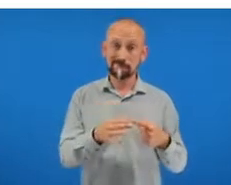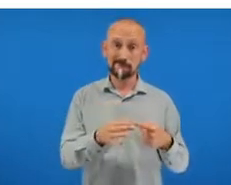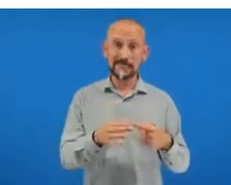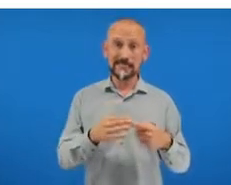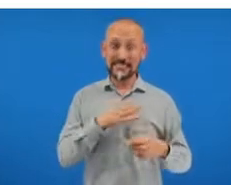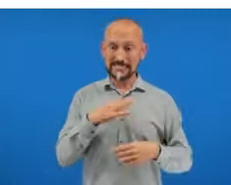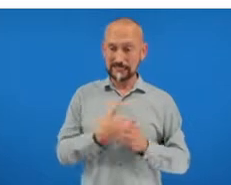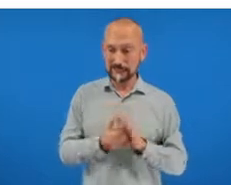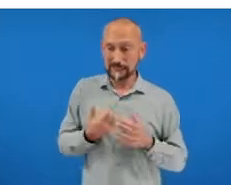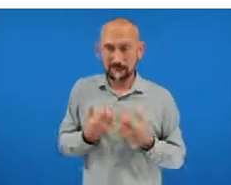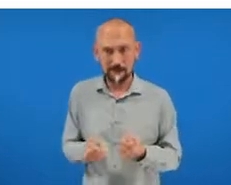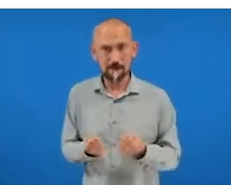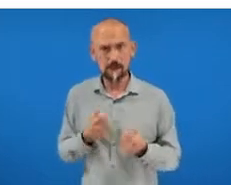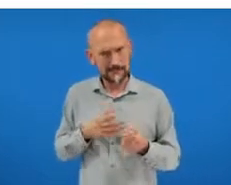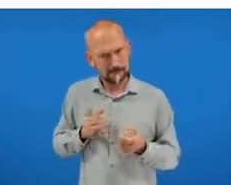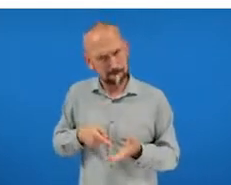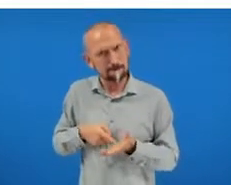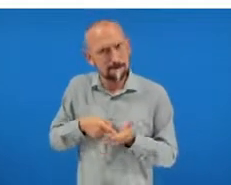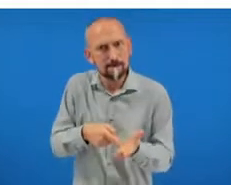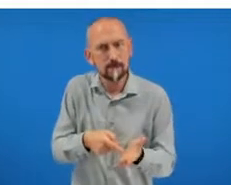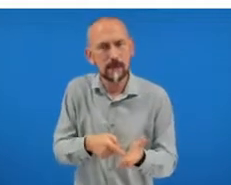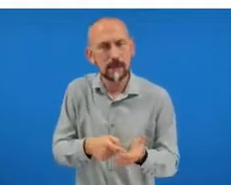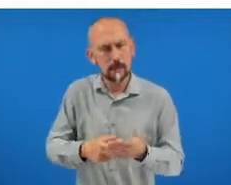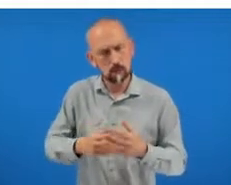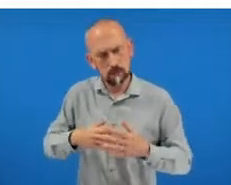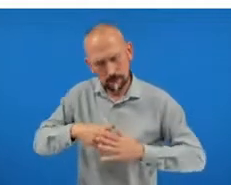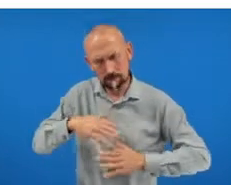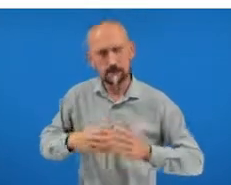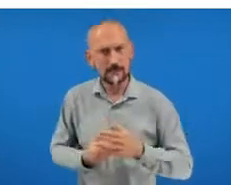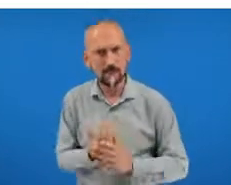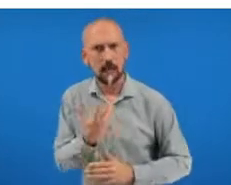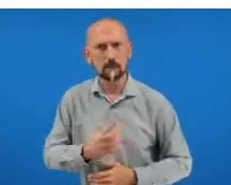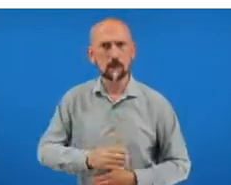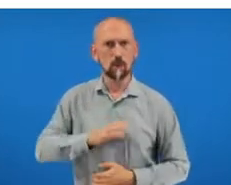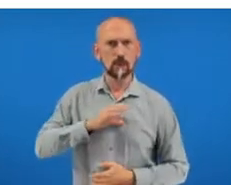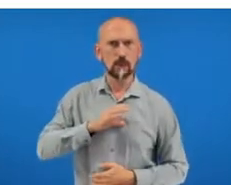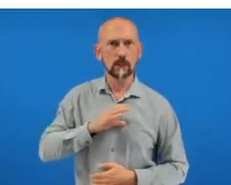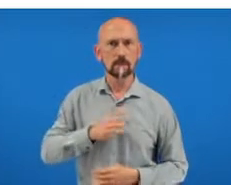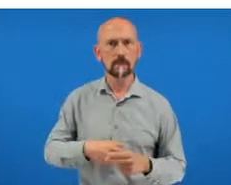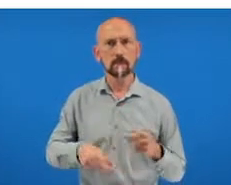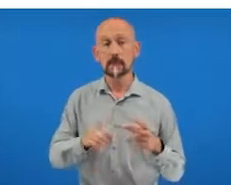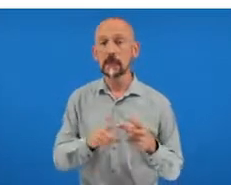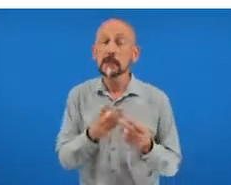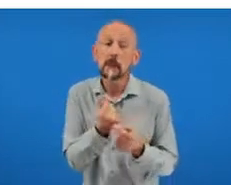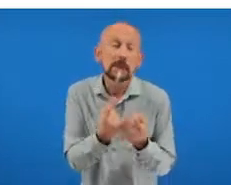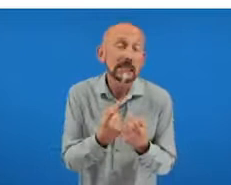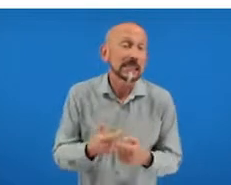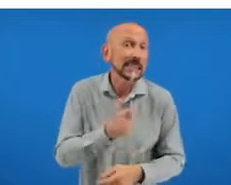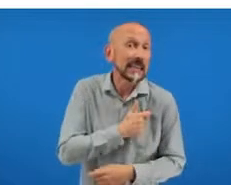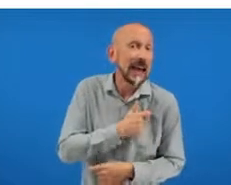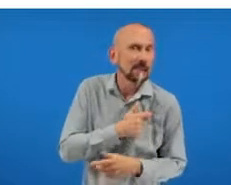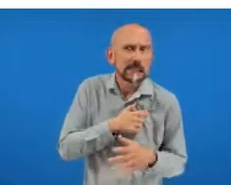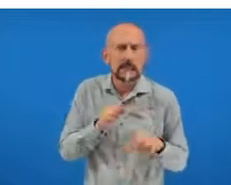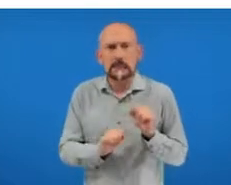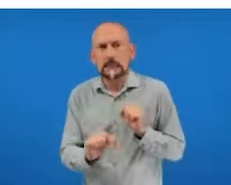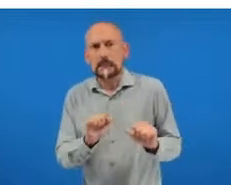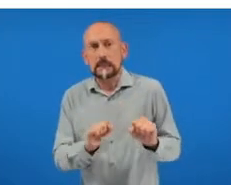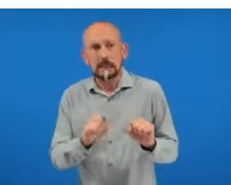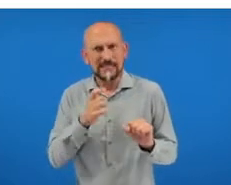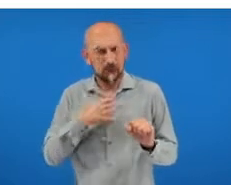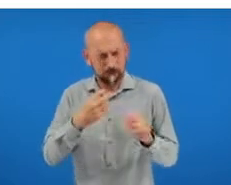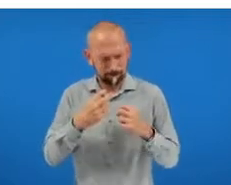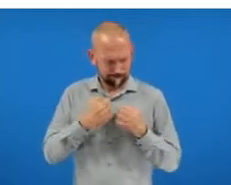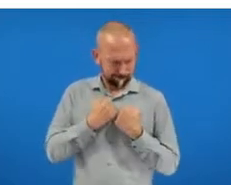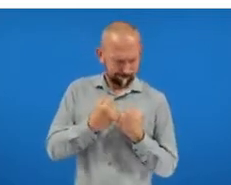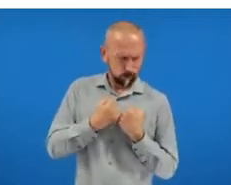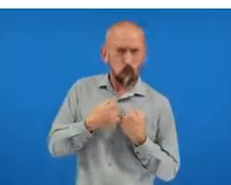Things that are a little bit scary, learn a little bit about that. Learn that about yourself. What is it that scares you about that? And try